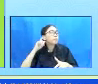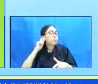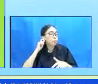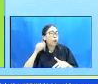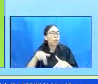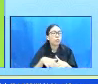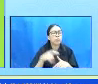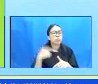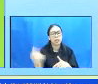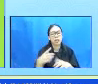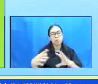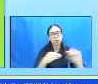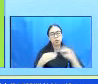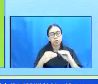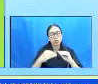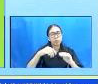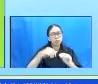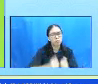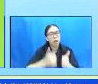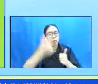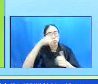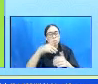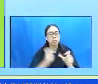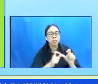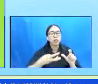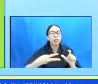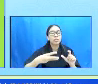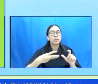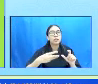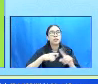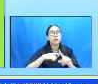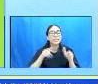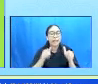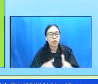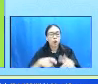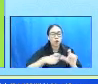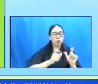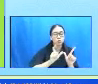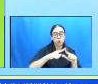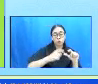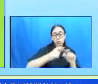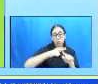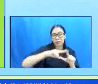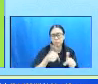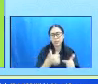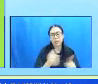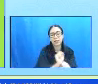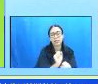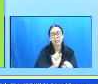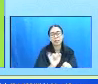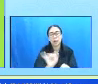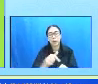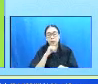local level, working directly and closely with the government of the area in the region, and then they fight for the